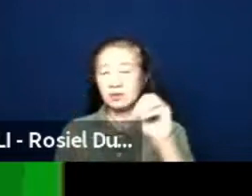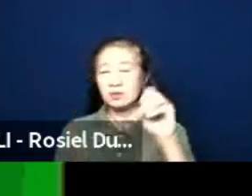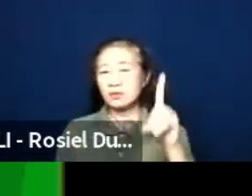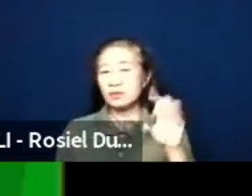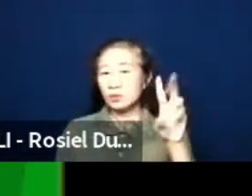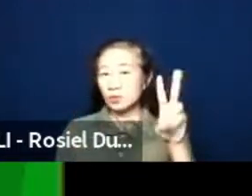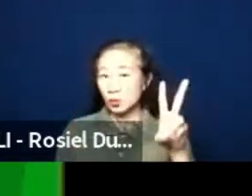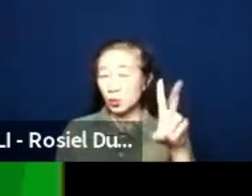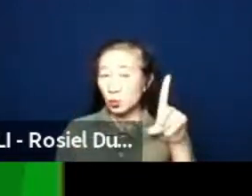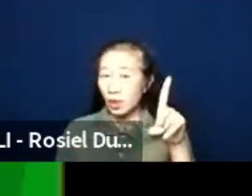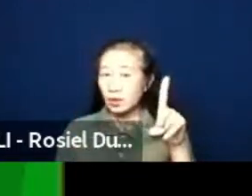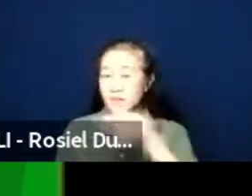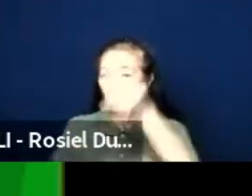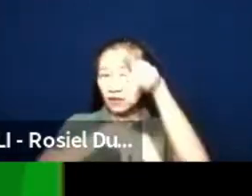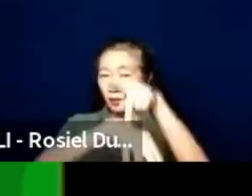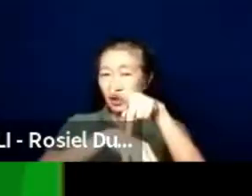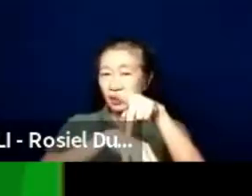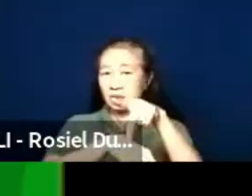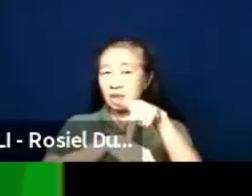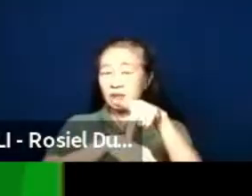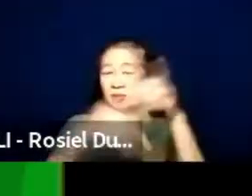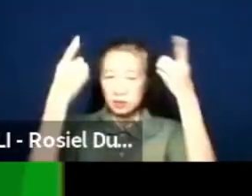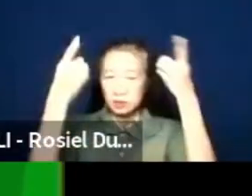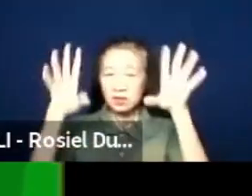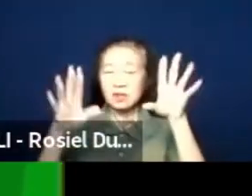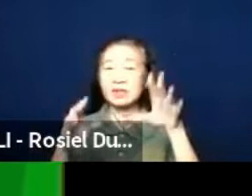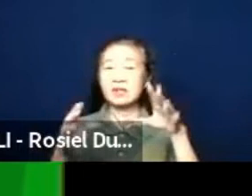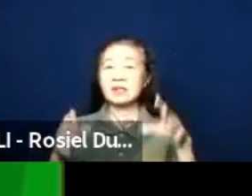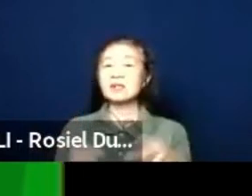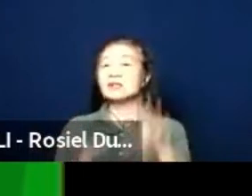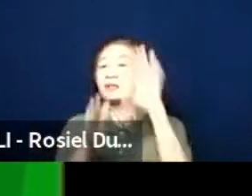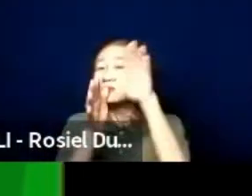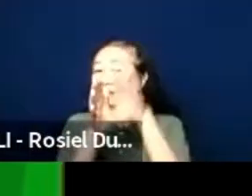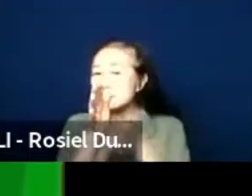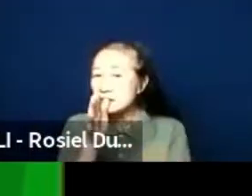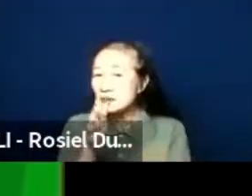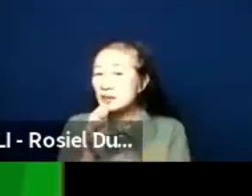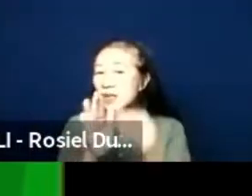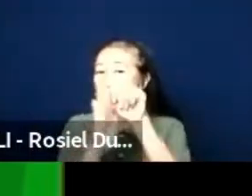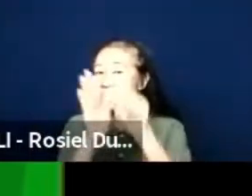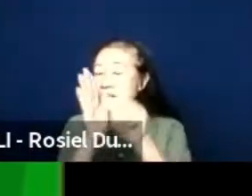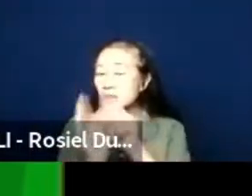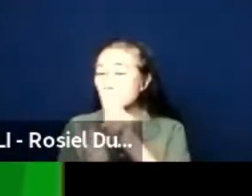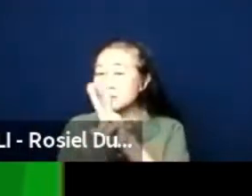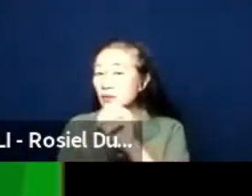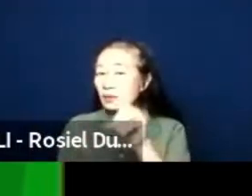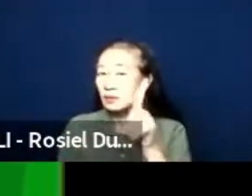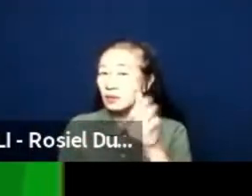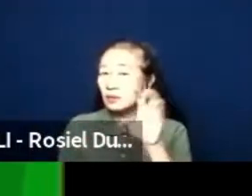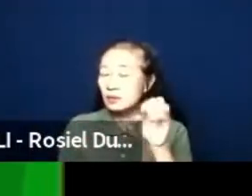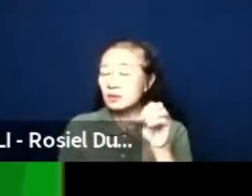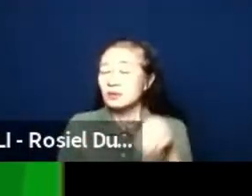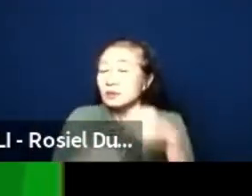10121, Philippines Disaster Risk Reduction and Management Act of 2010, provides a